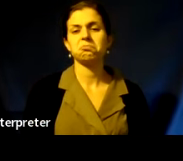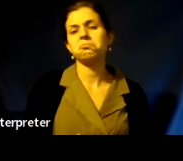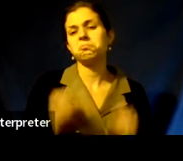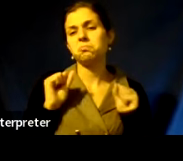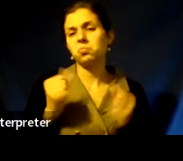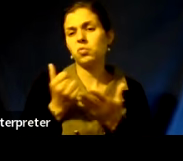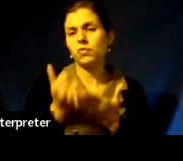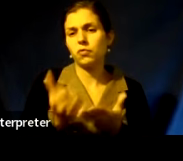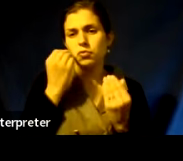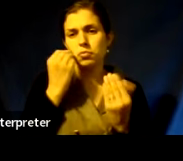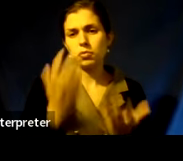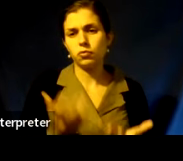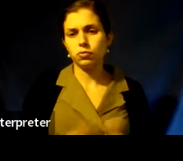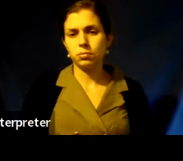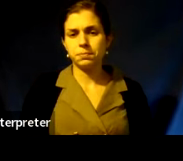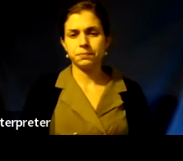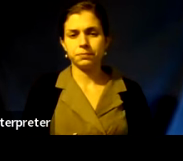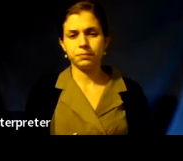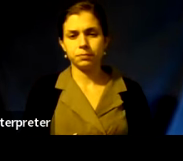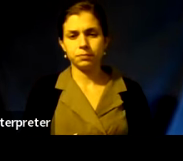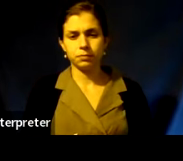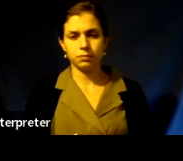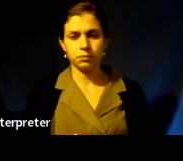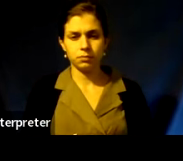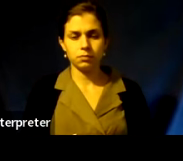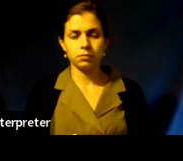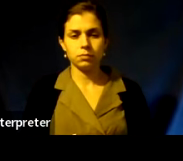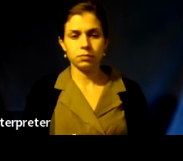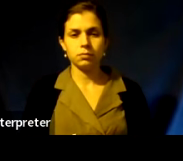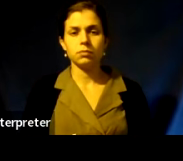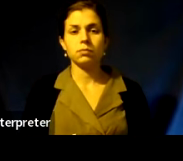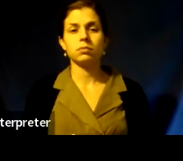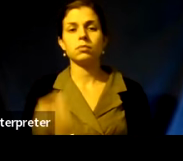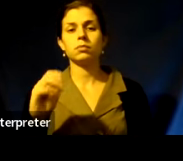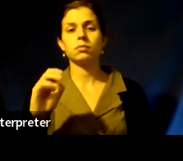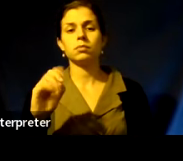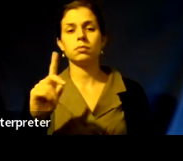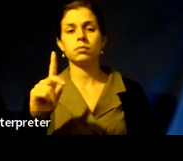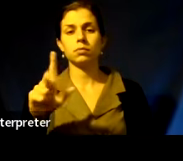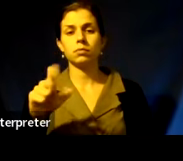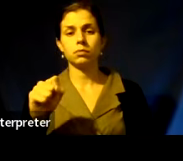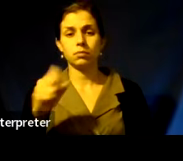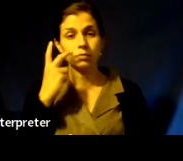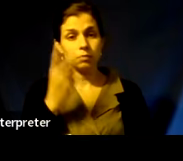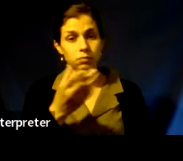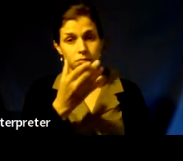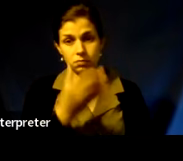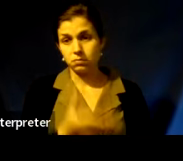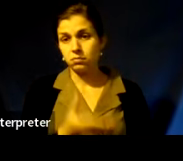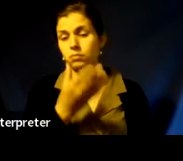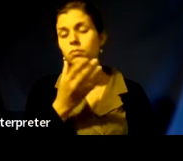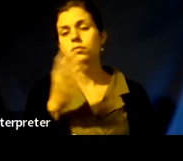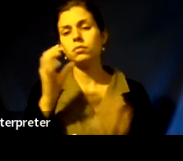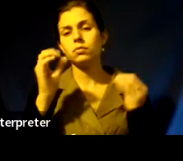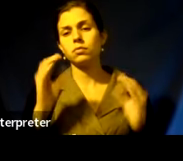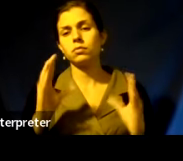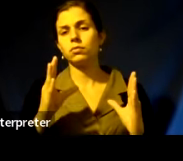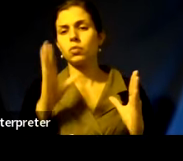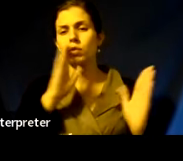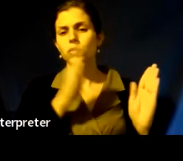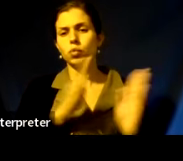Finally, we can click on the modules link and see the modules where the teacher may have assignments